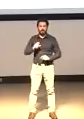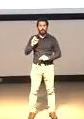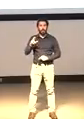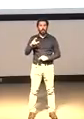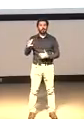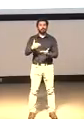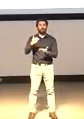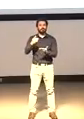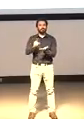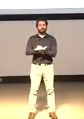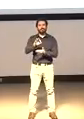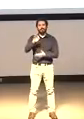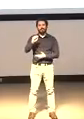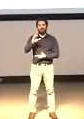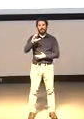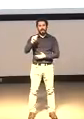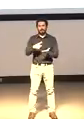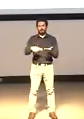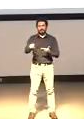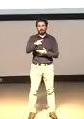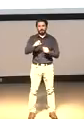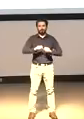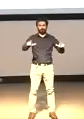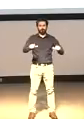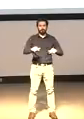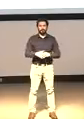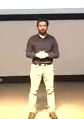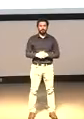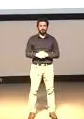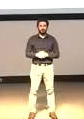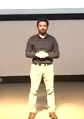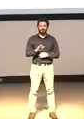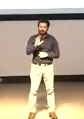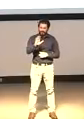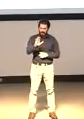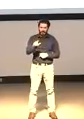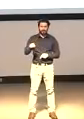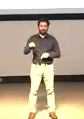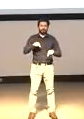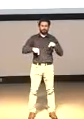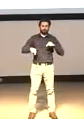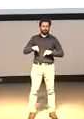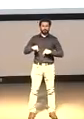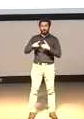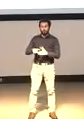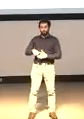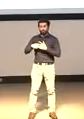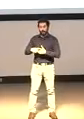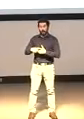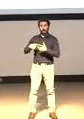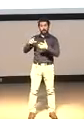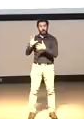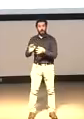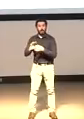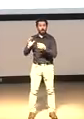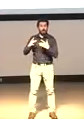follow next week. Before I start and begin talking about our current situation and where we stand